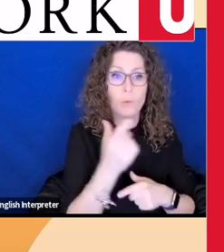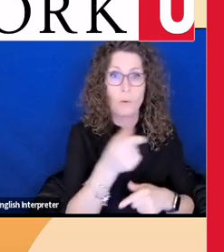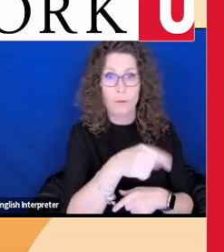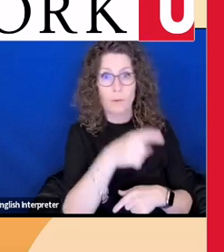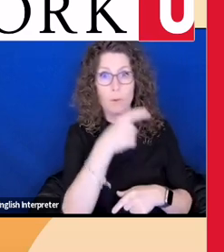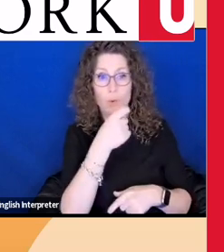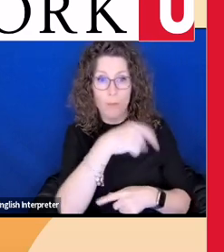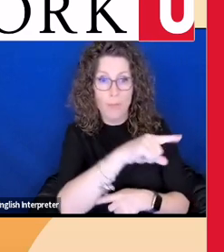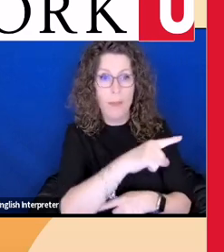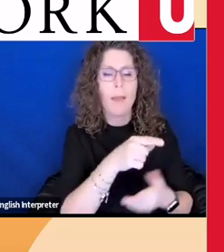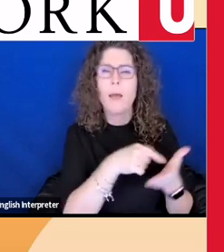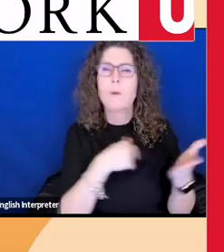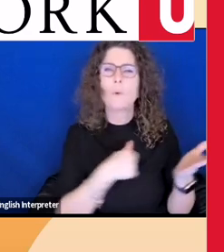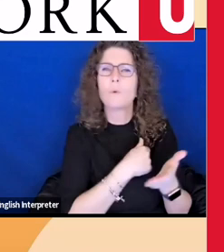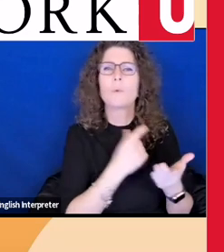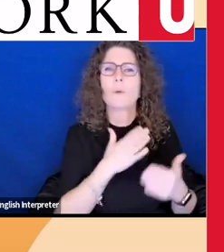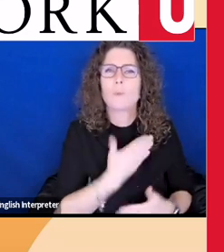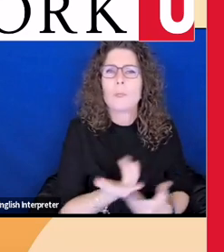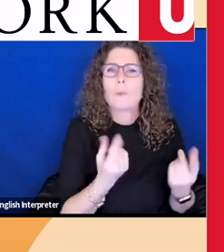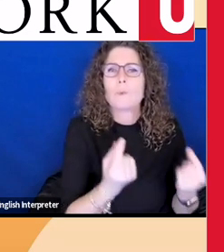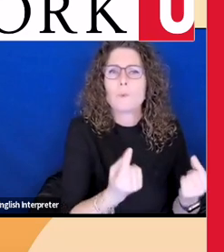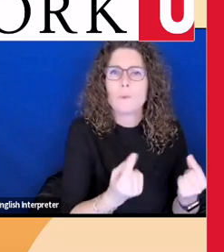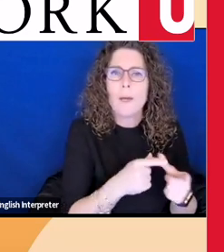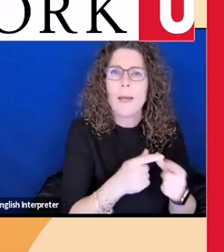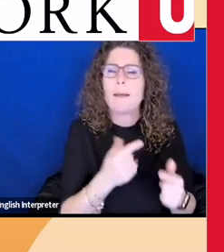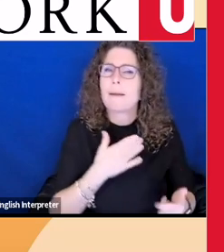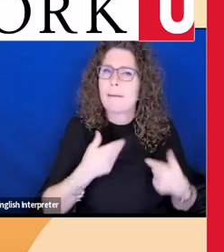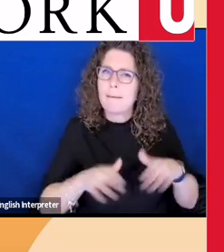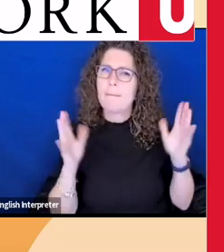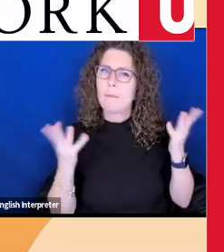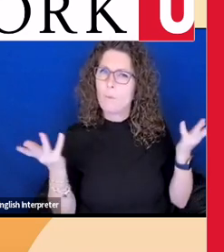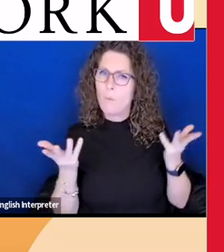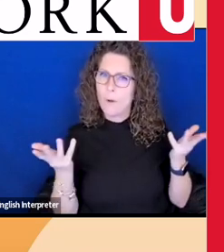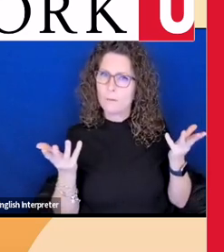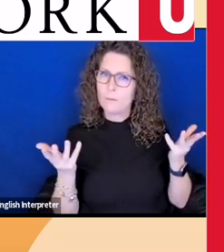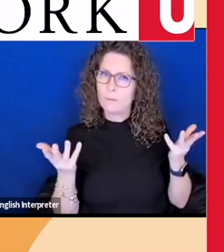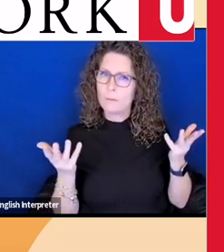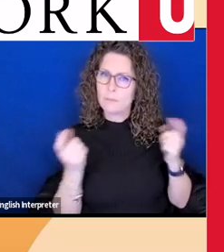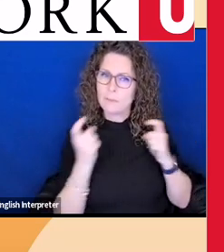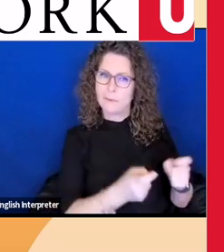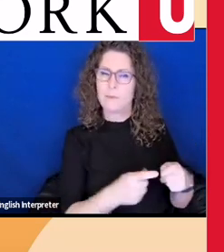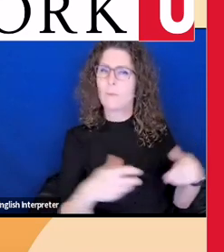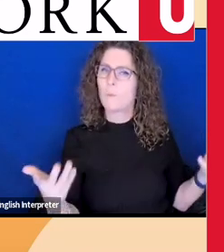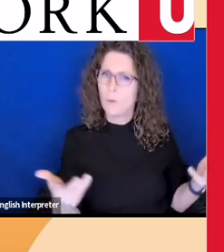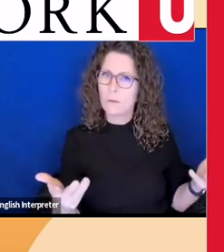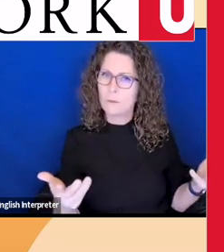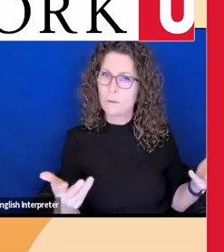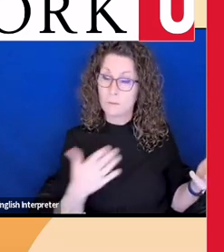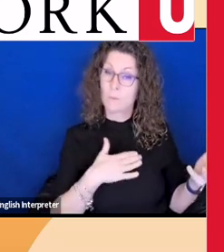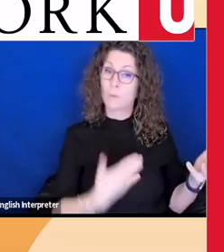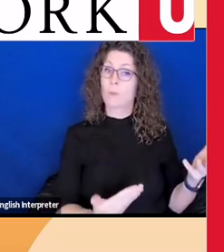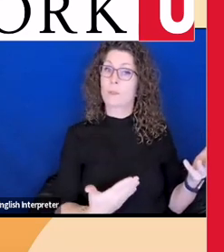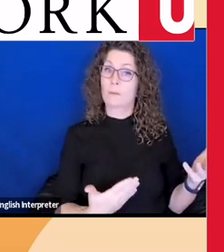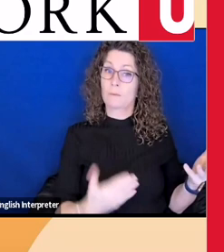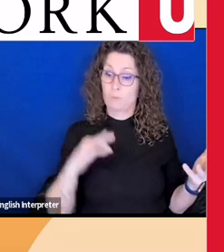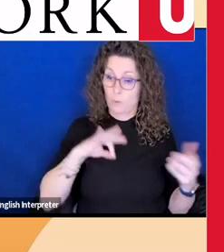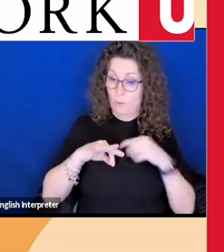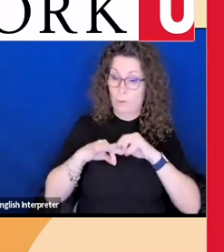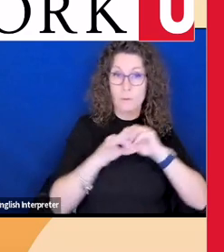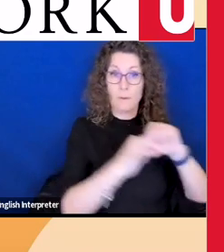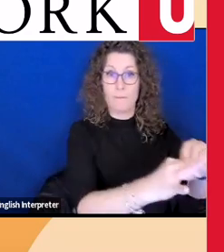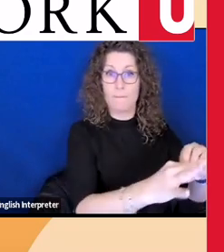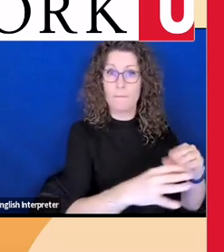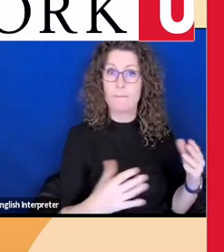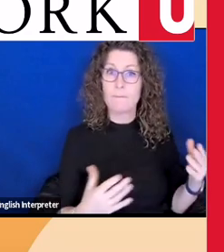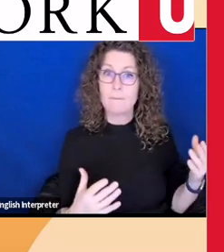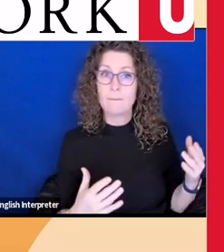perhaps even to sacrifice in the process? And most importantly, did they consent to